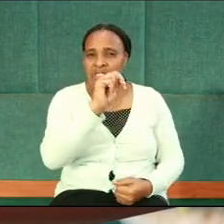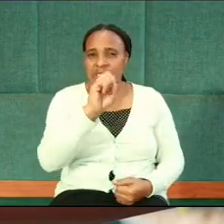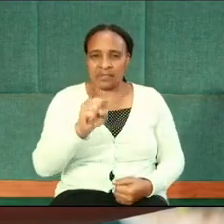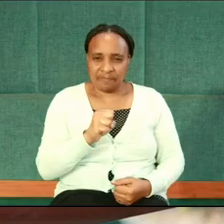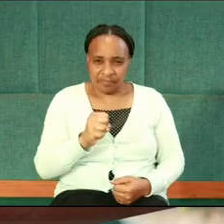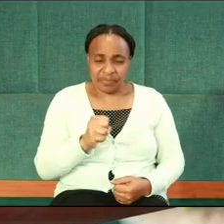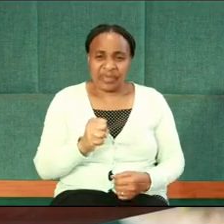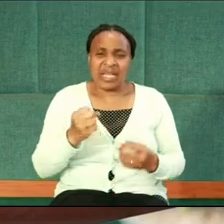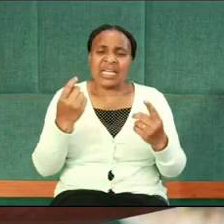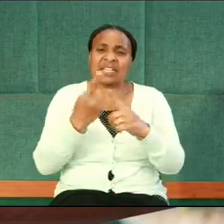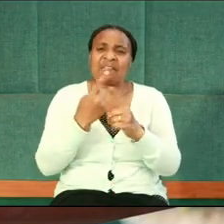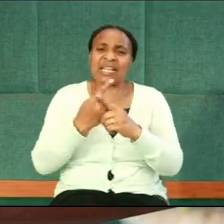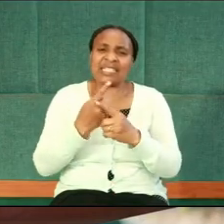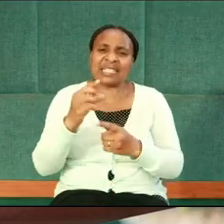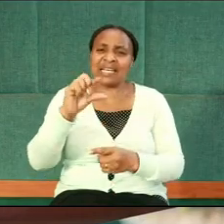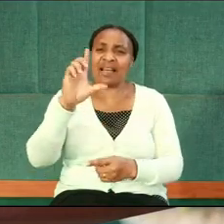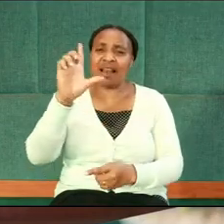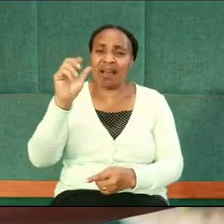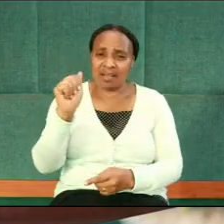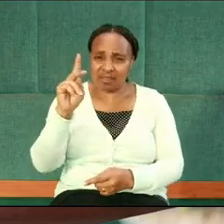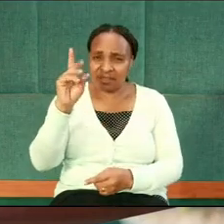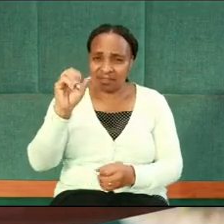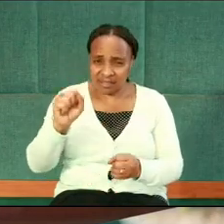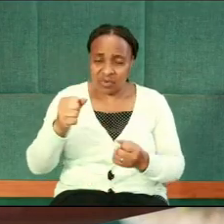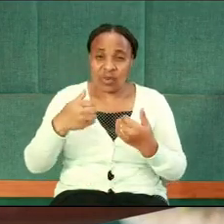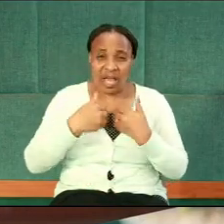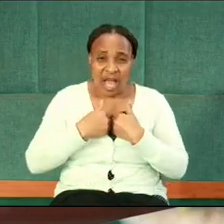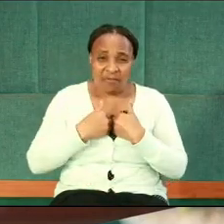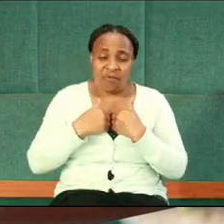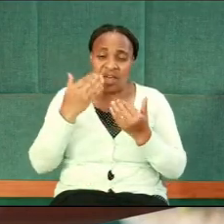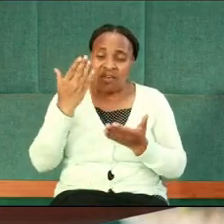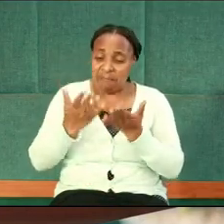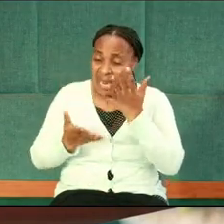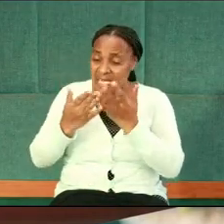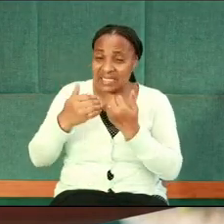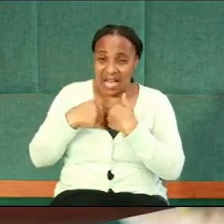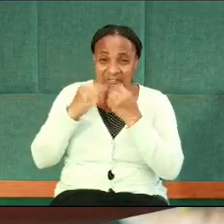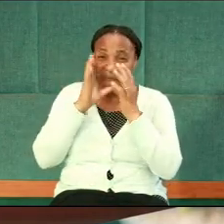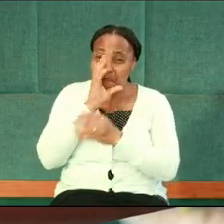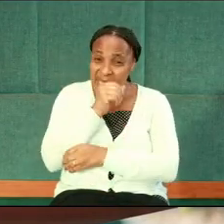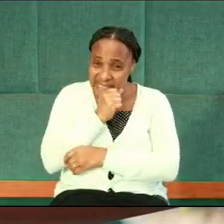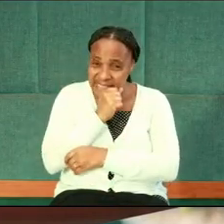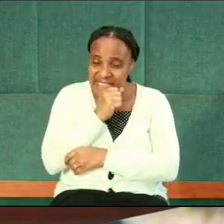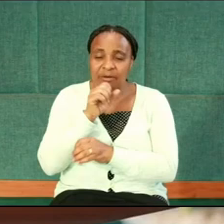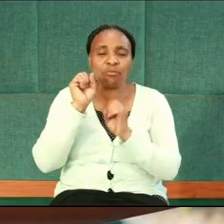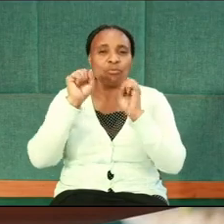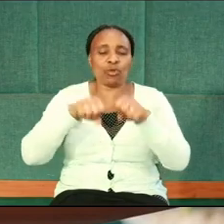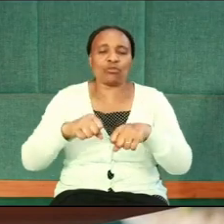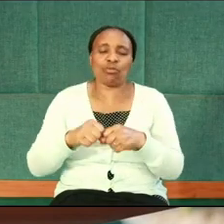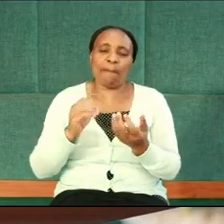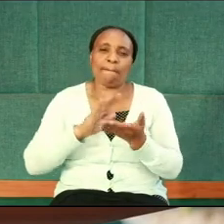that we have, if the hormones, there's an imbalance, it is likely also